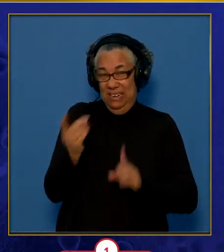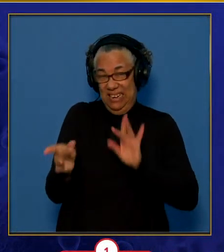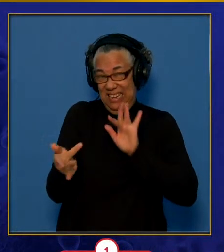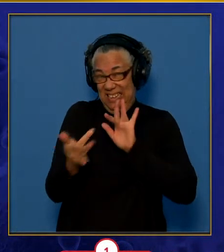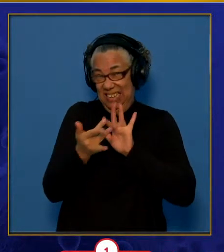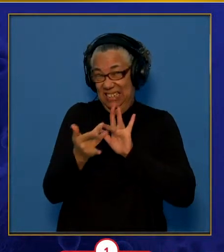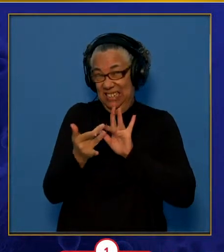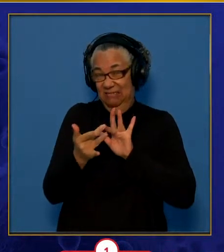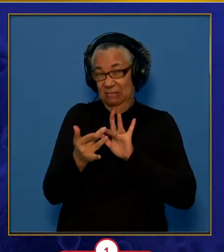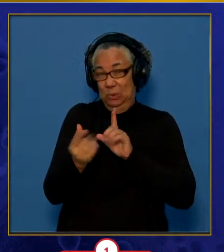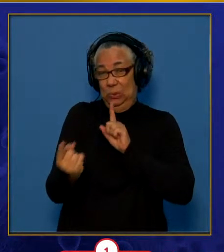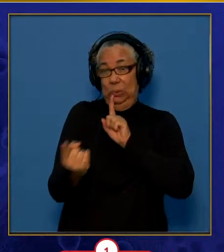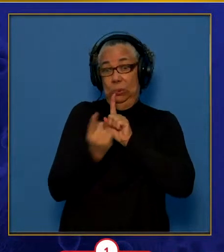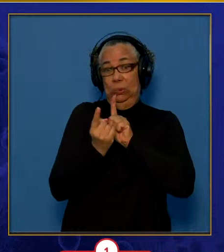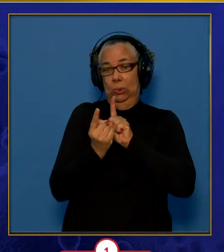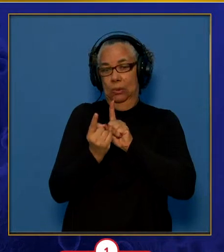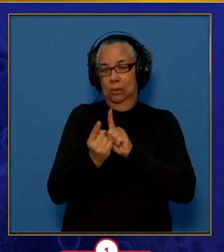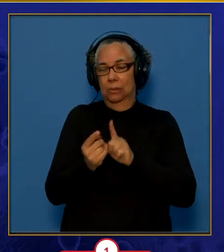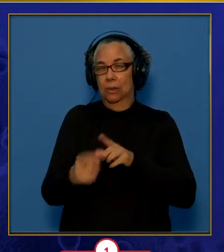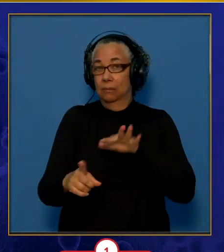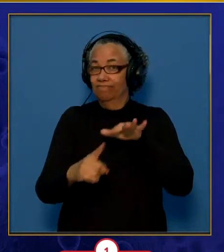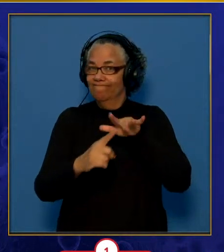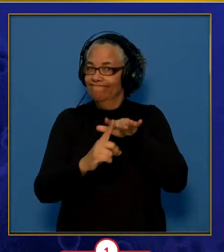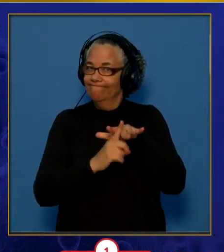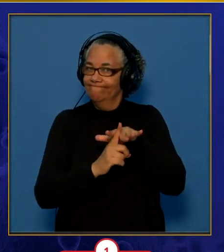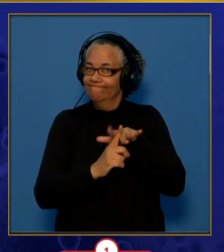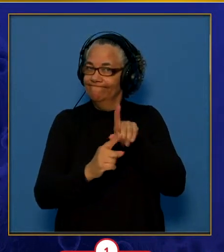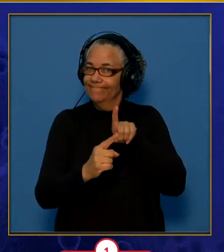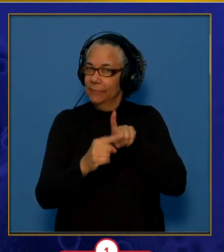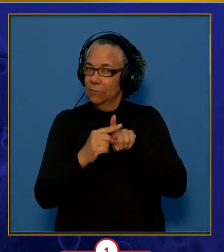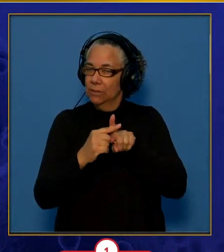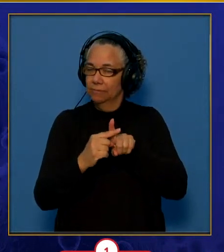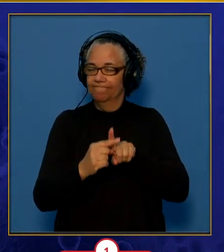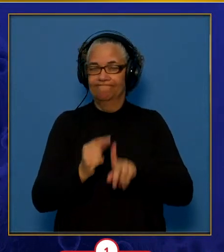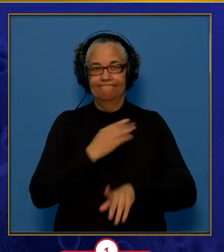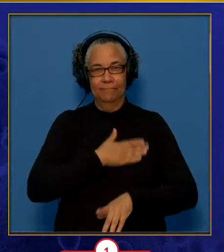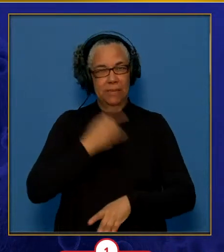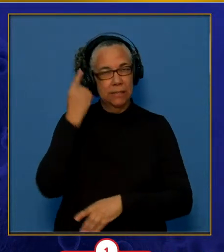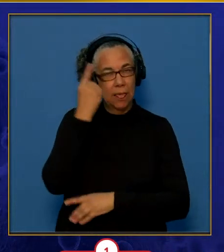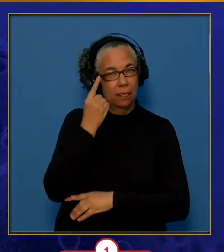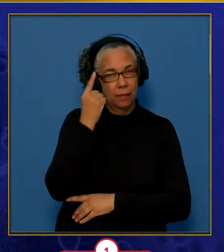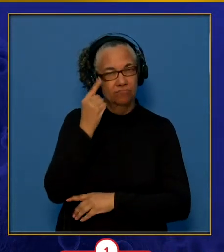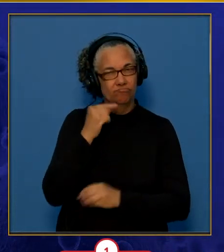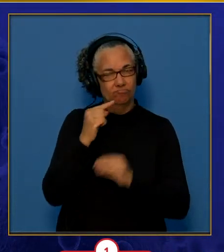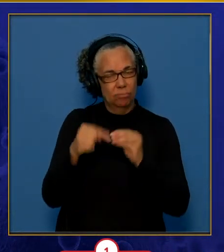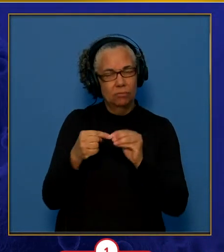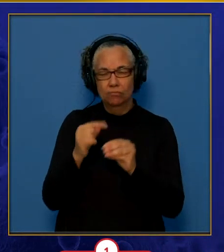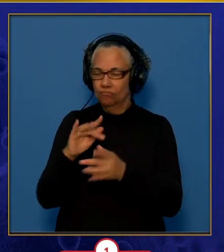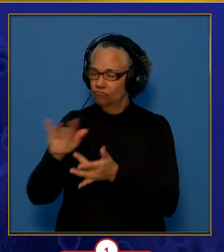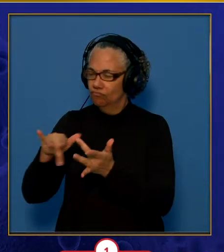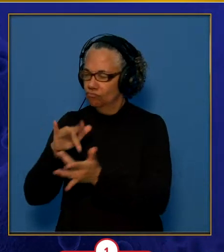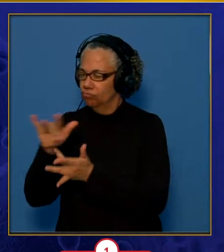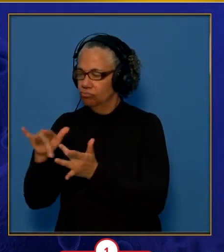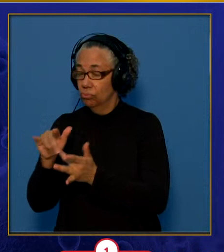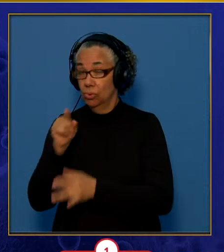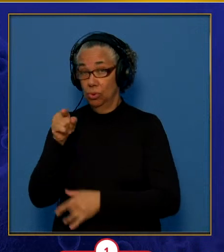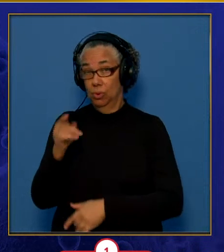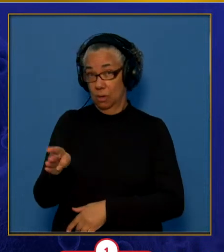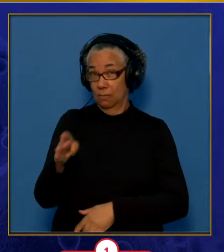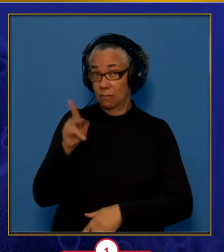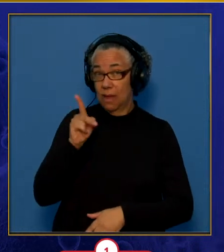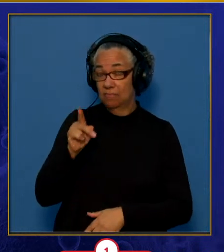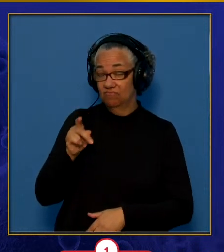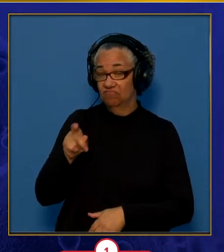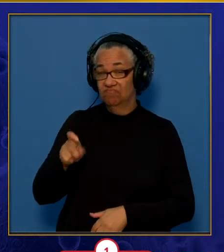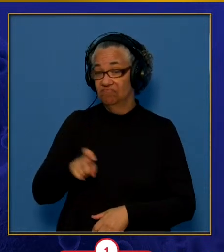positive case, think carefully about every interaction you have. If you are a returning traveler who has not received a negative